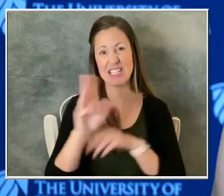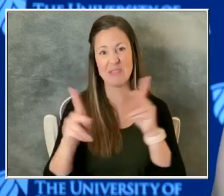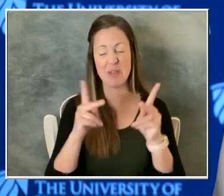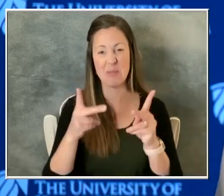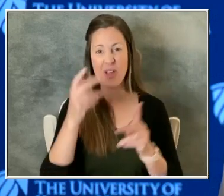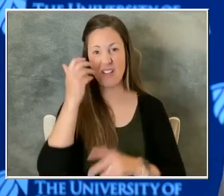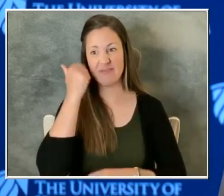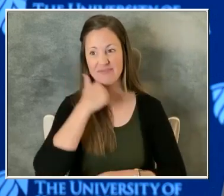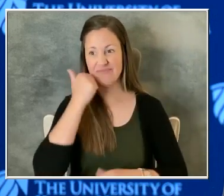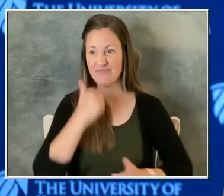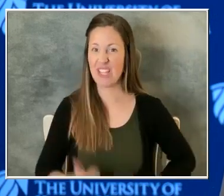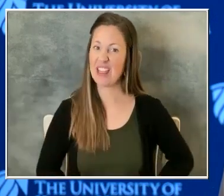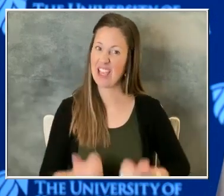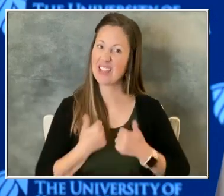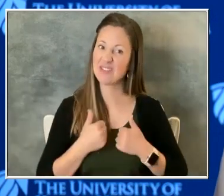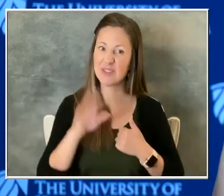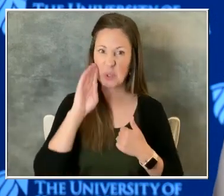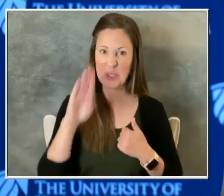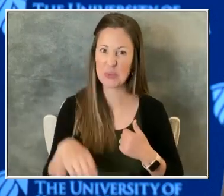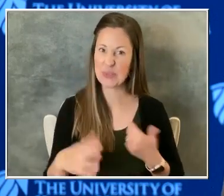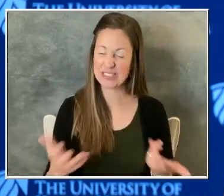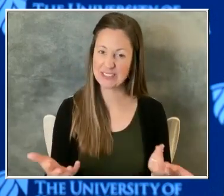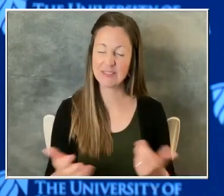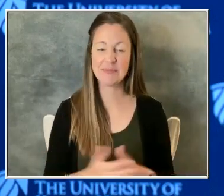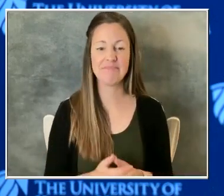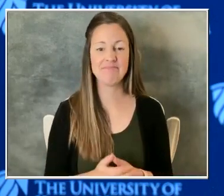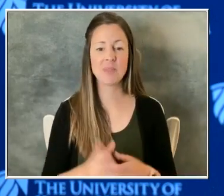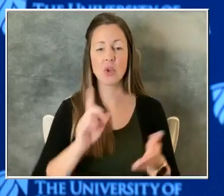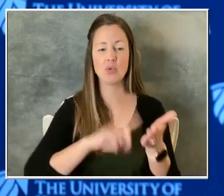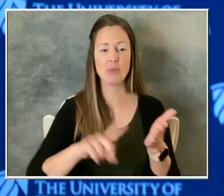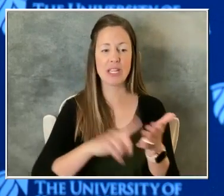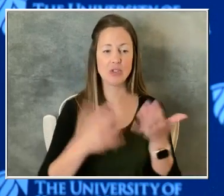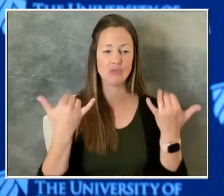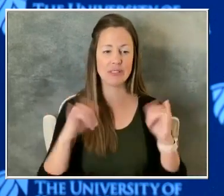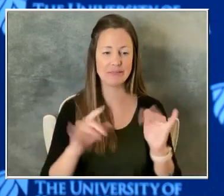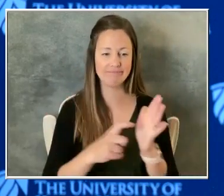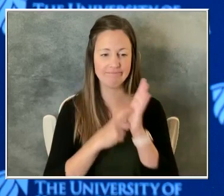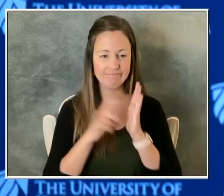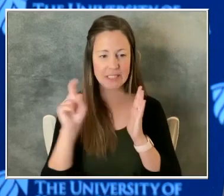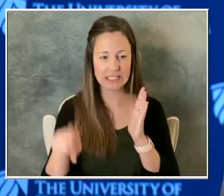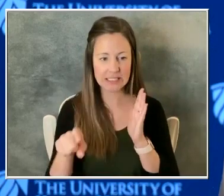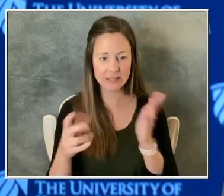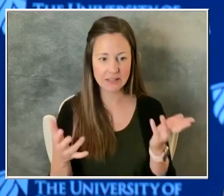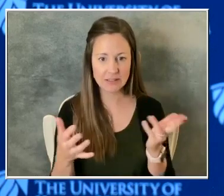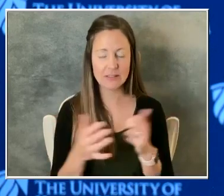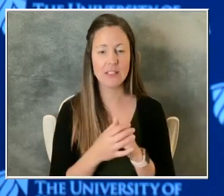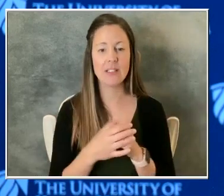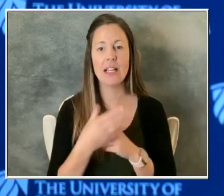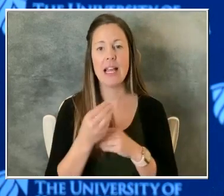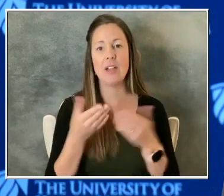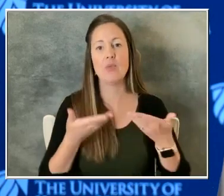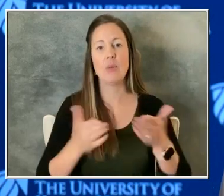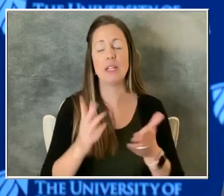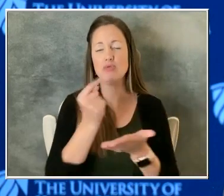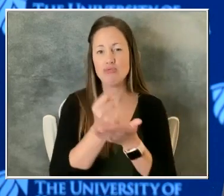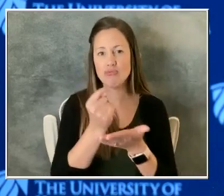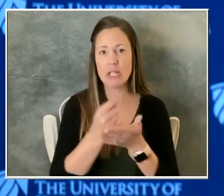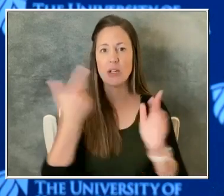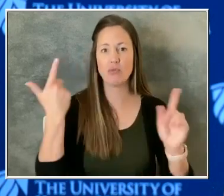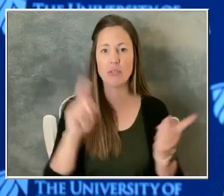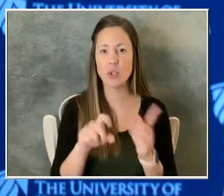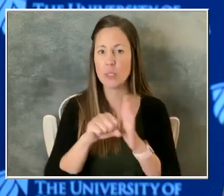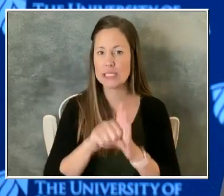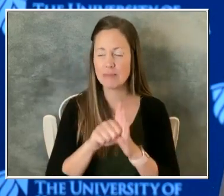to affect daily lives. Research still needs to be done in ways to treat it and reduce those symptoms. Those